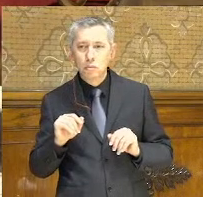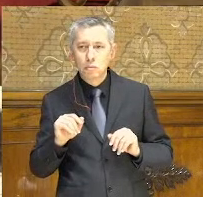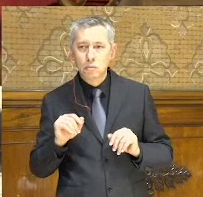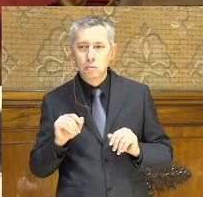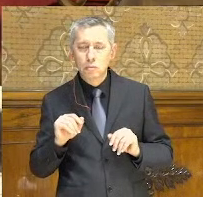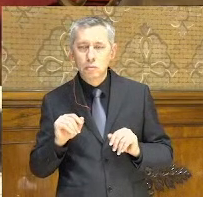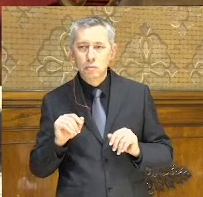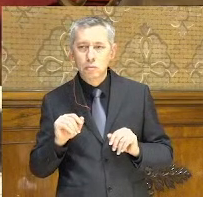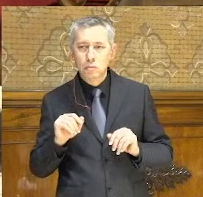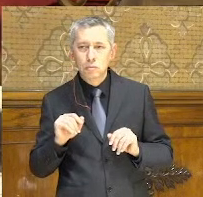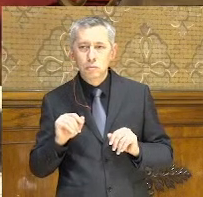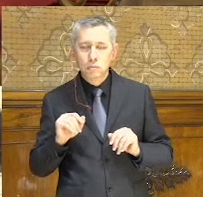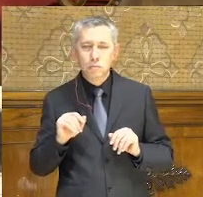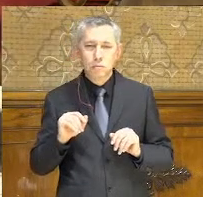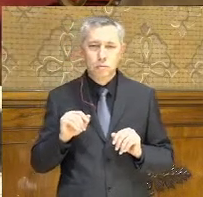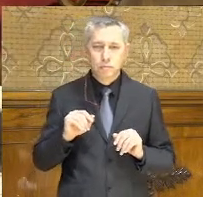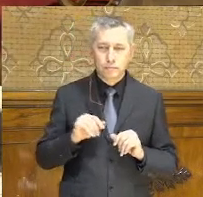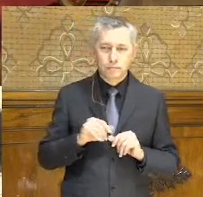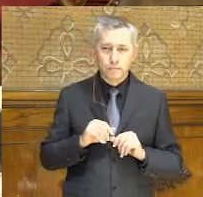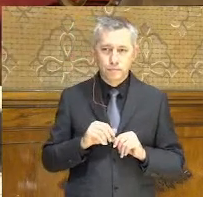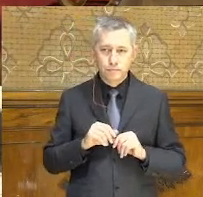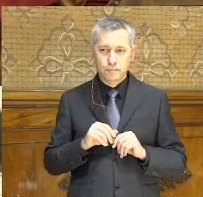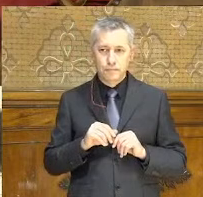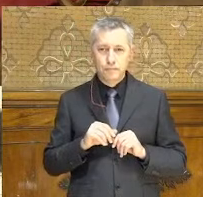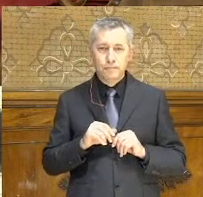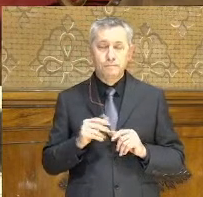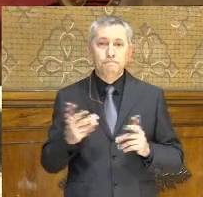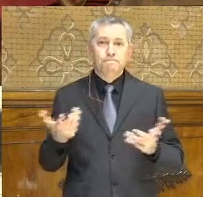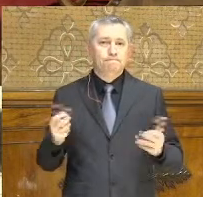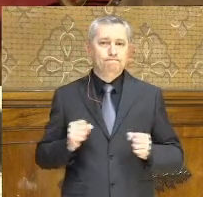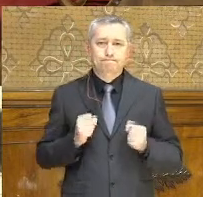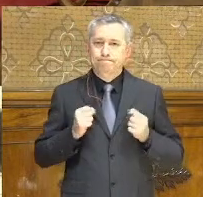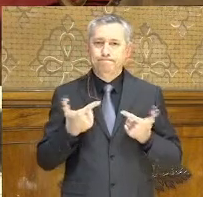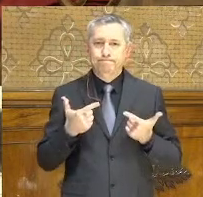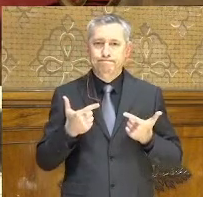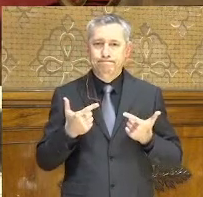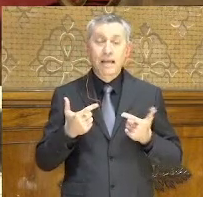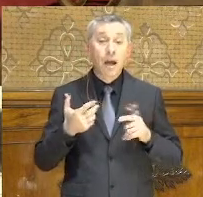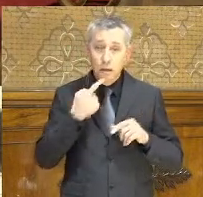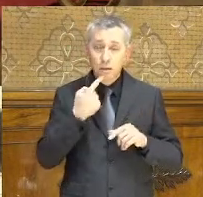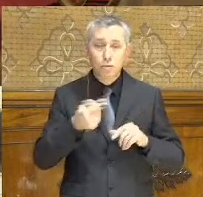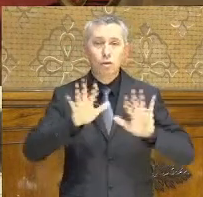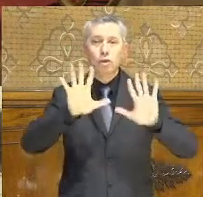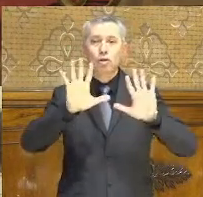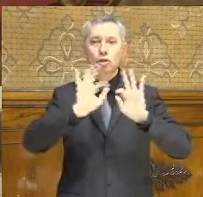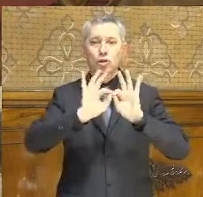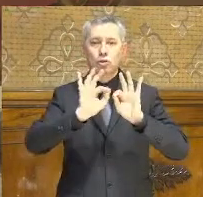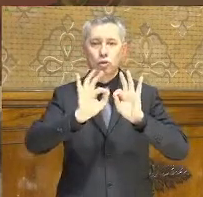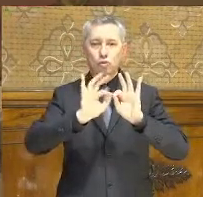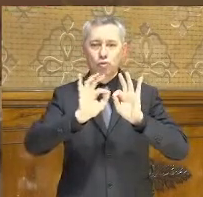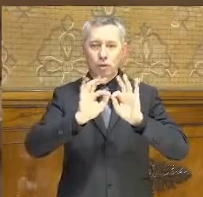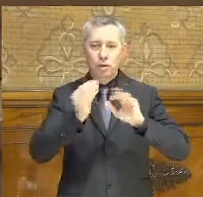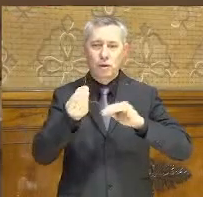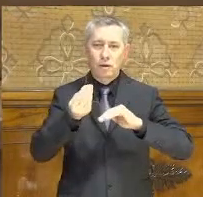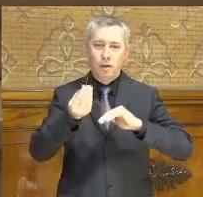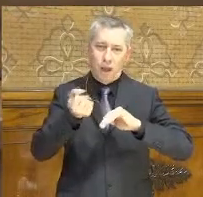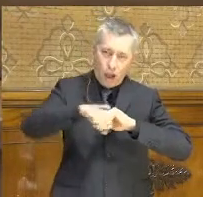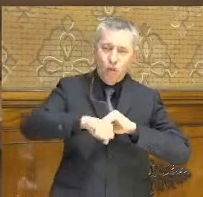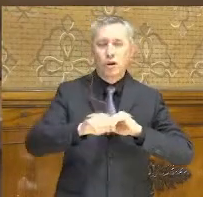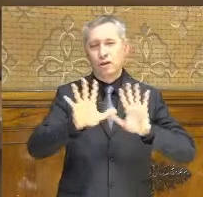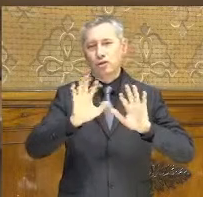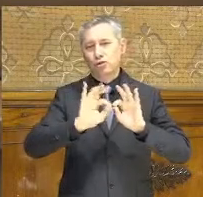No, okay. 10 minutes most? Okay. May I have